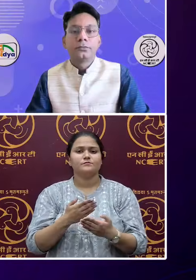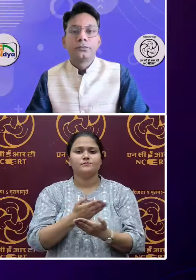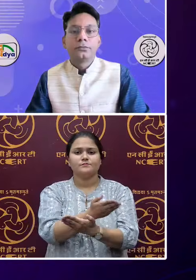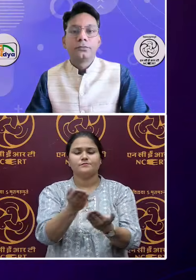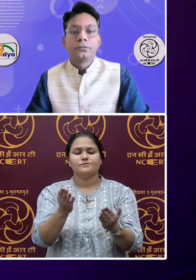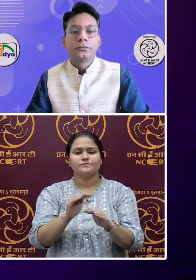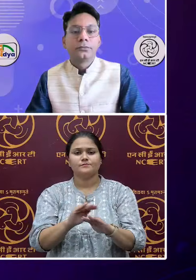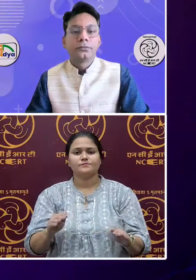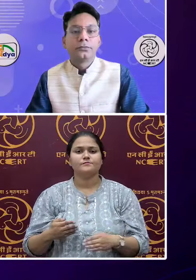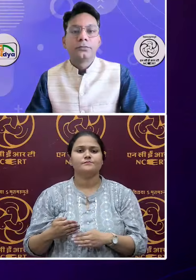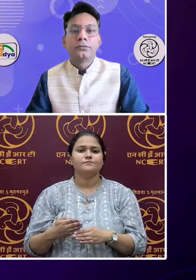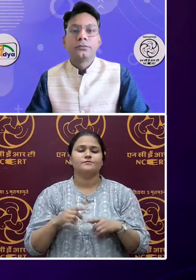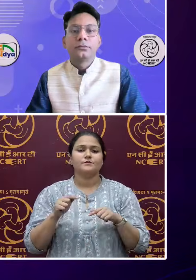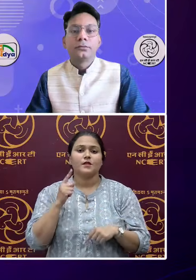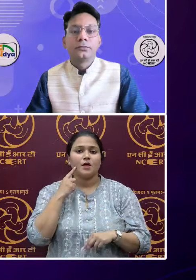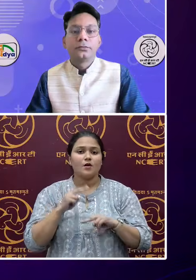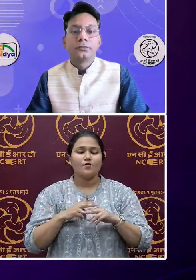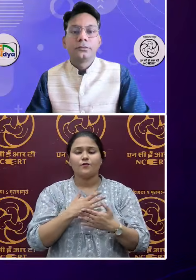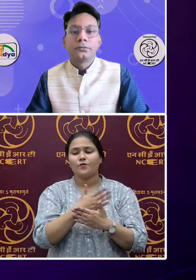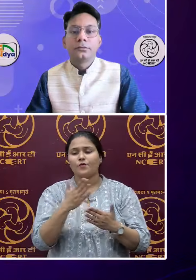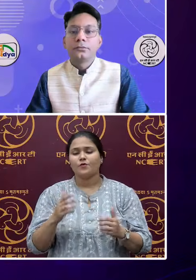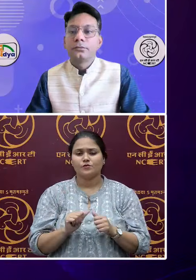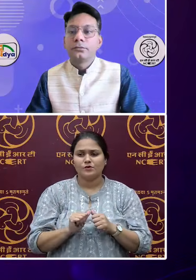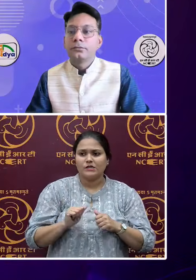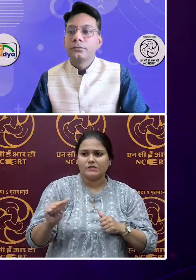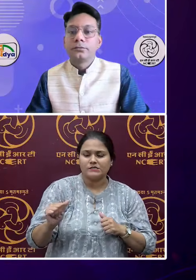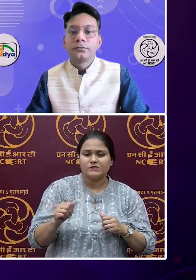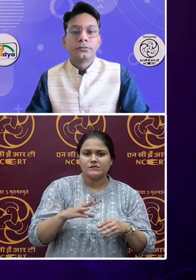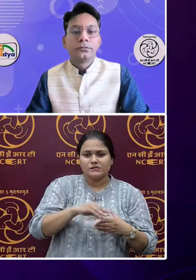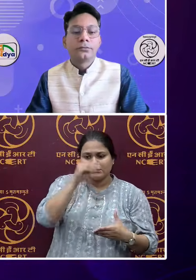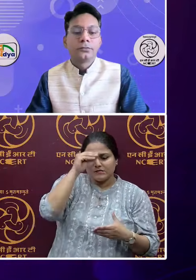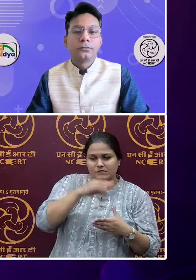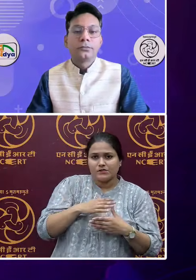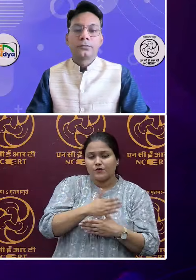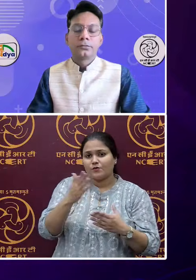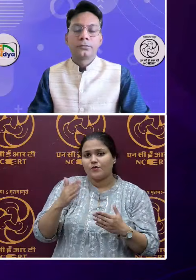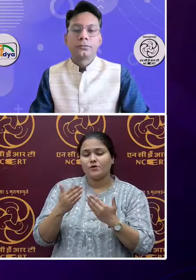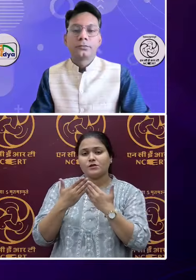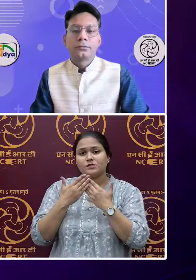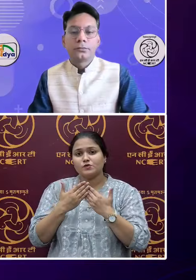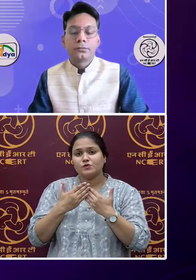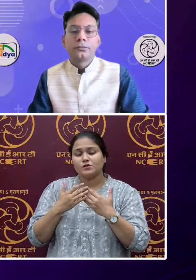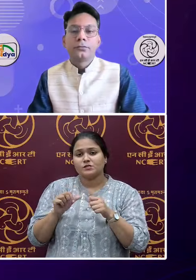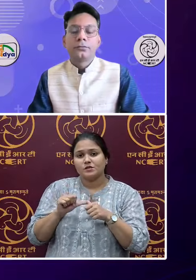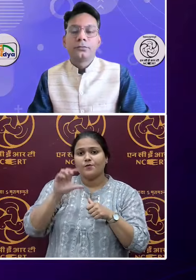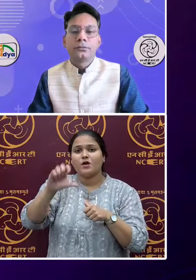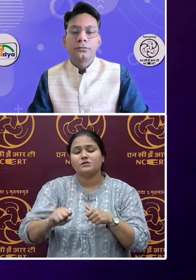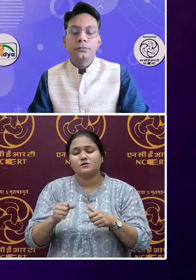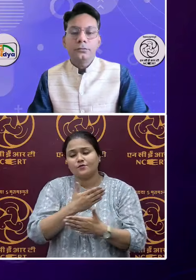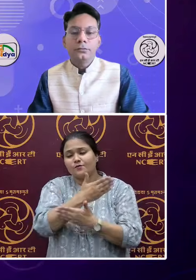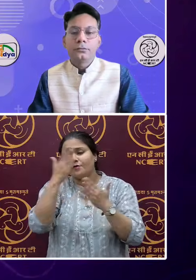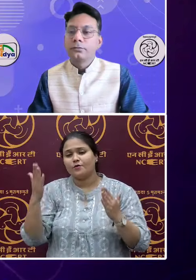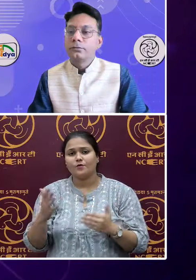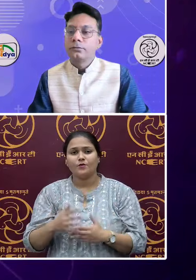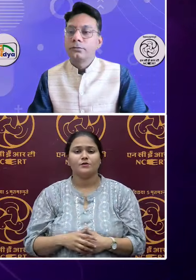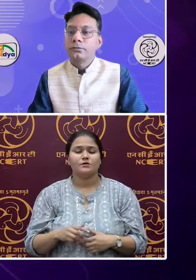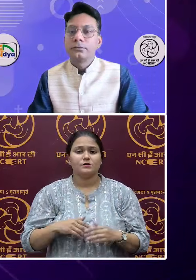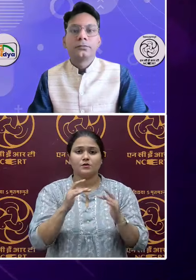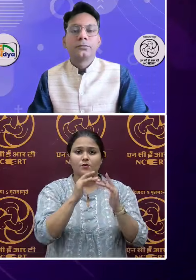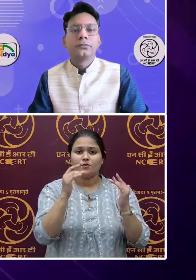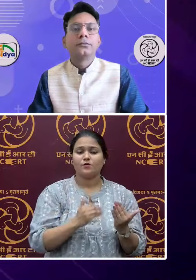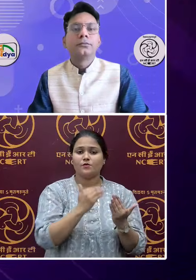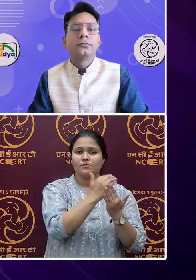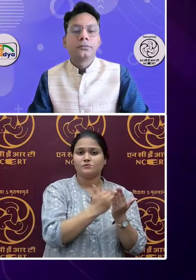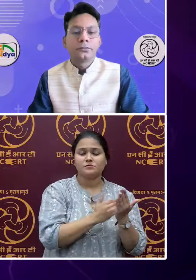know that when it comes to distance learning, when it comes to making education accessible to all or reaching the last mile learner, these online courses play a